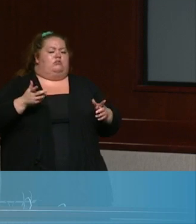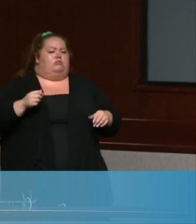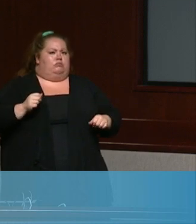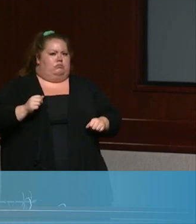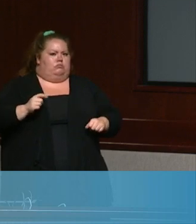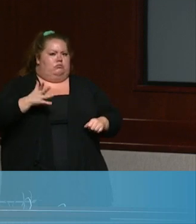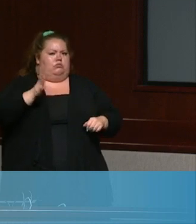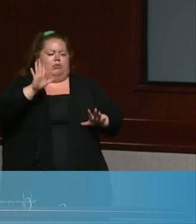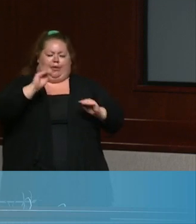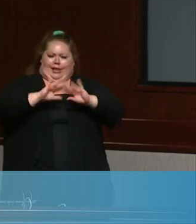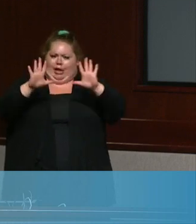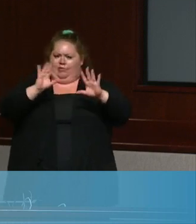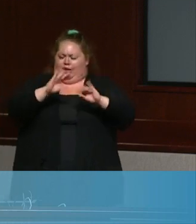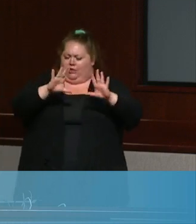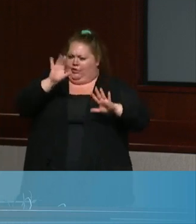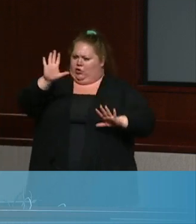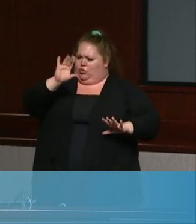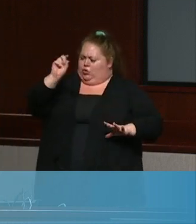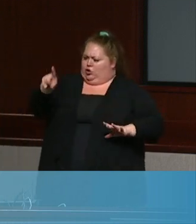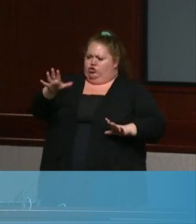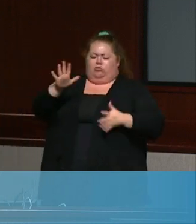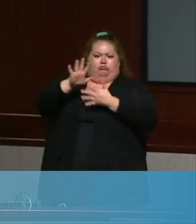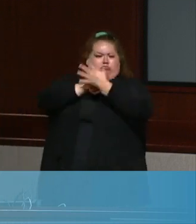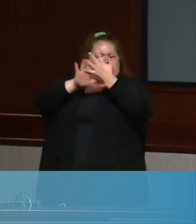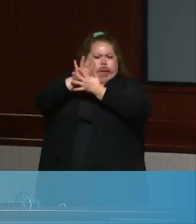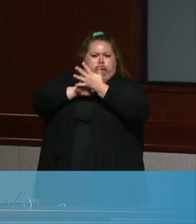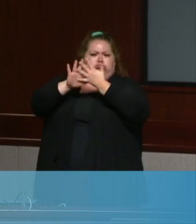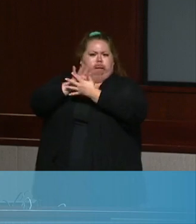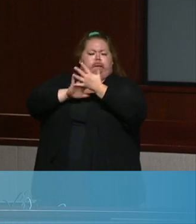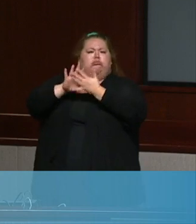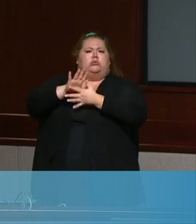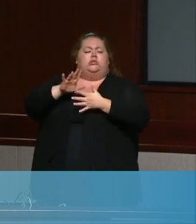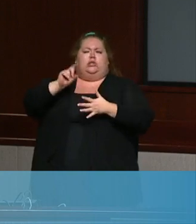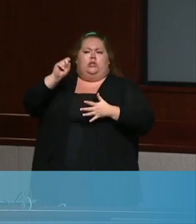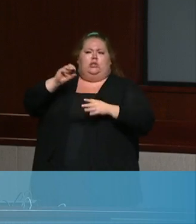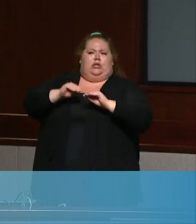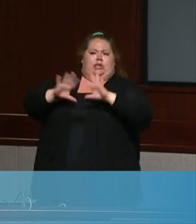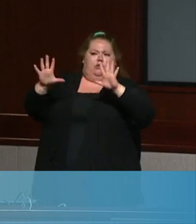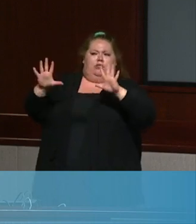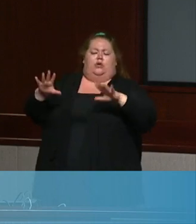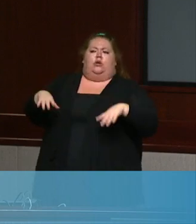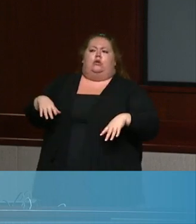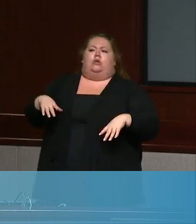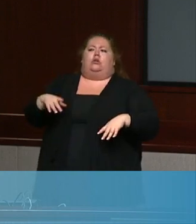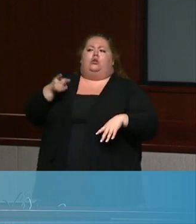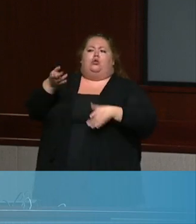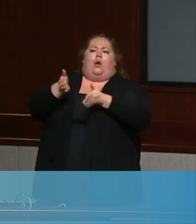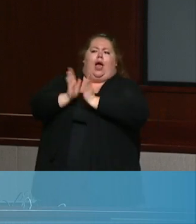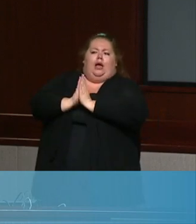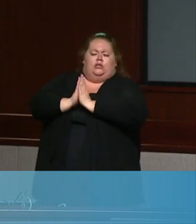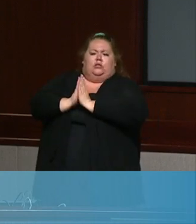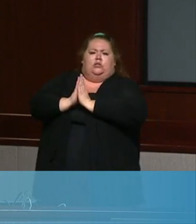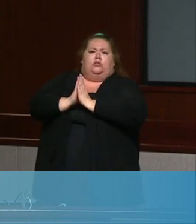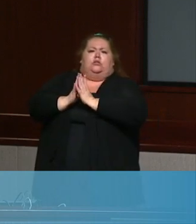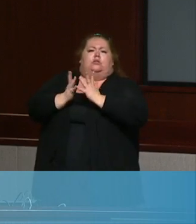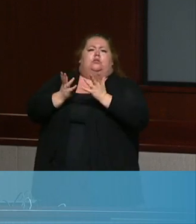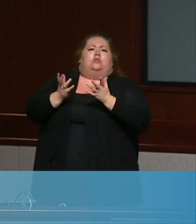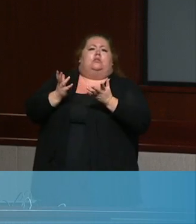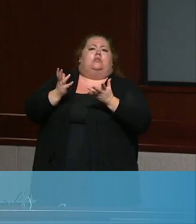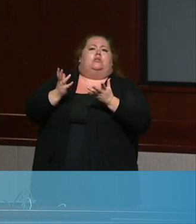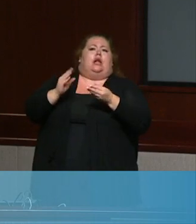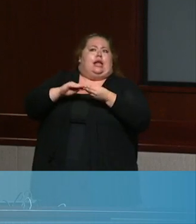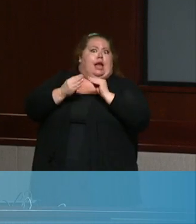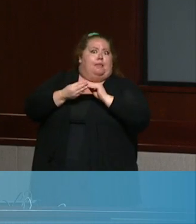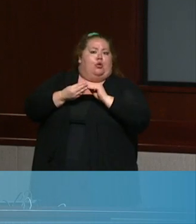Yeah, Carrie, let me make sure I understand your question. It was kind of a bit garbled. So what you're asking is, given the number of